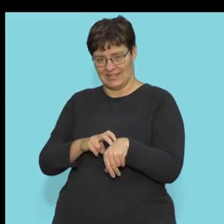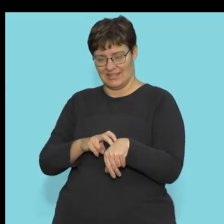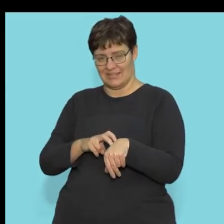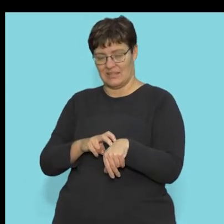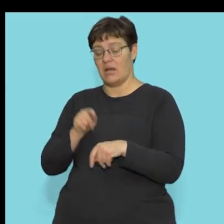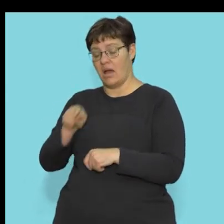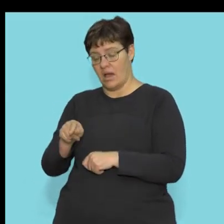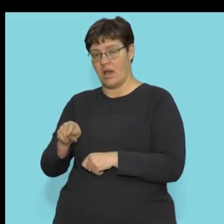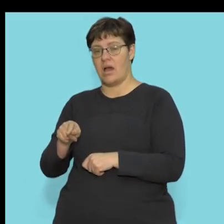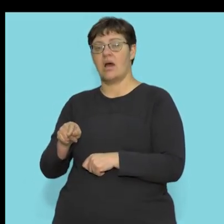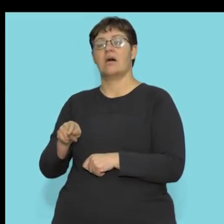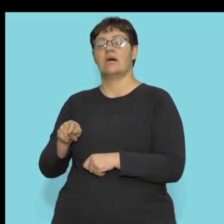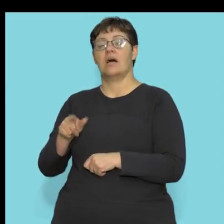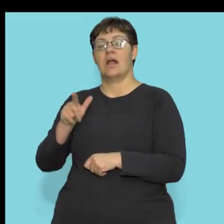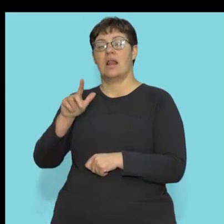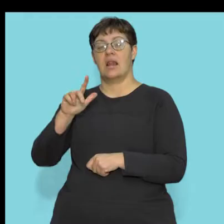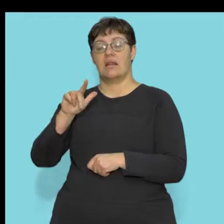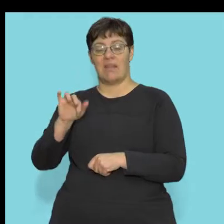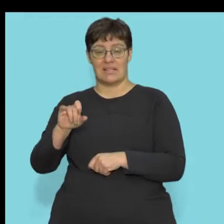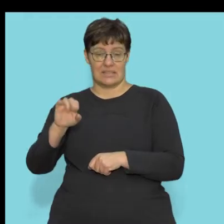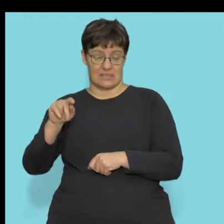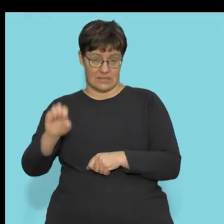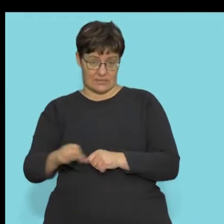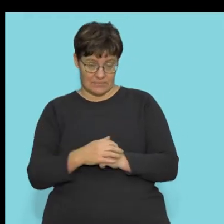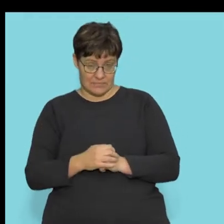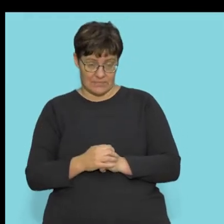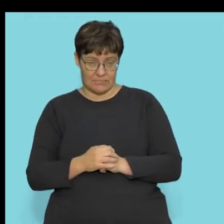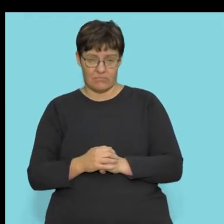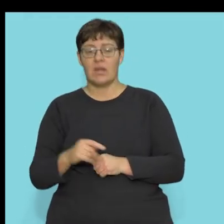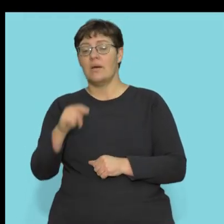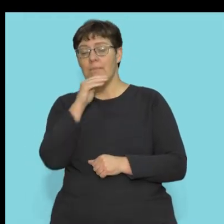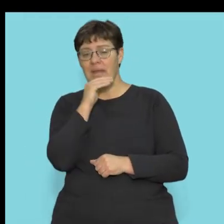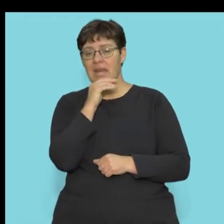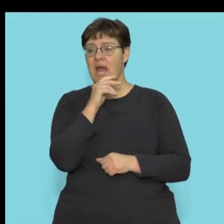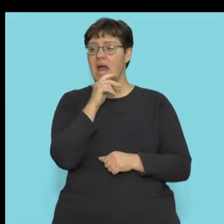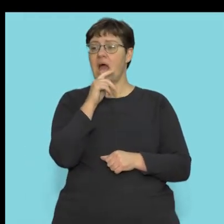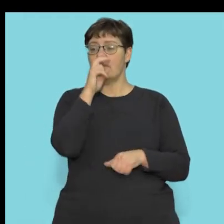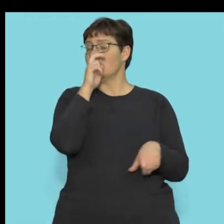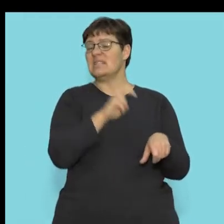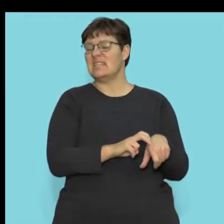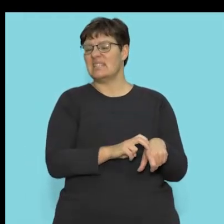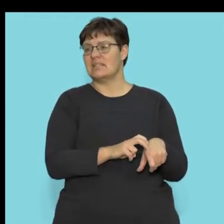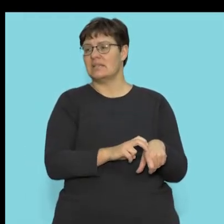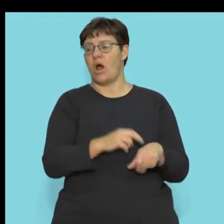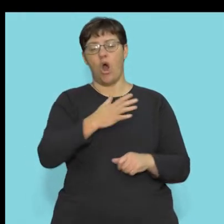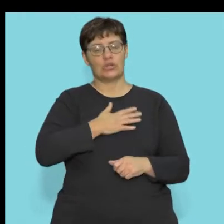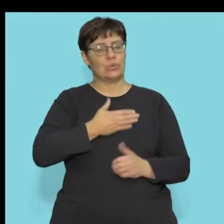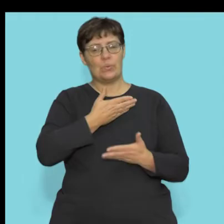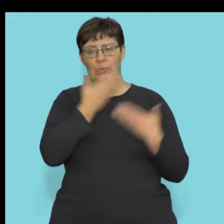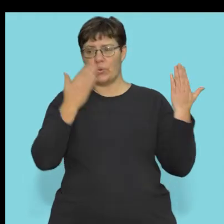answer there was B. A phase that does not require oxygen during cellular